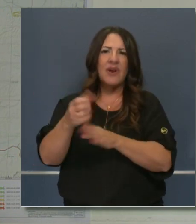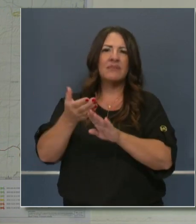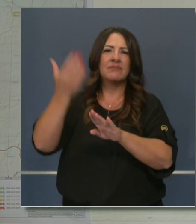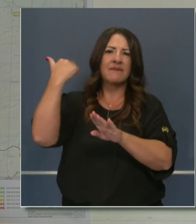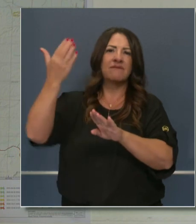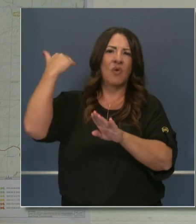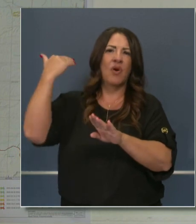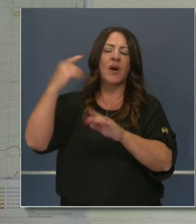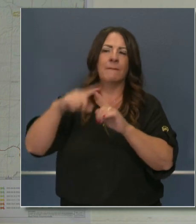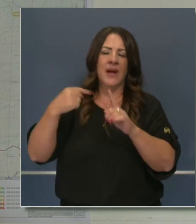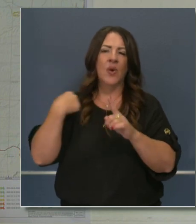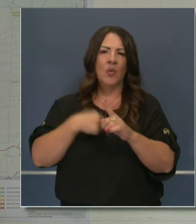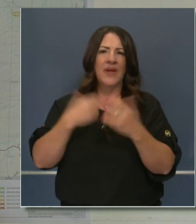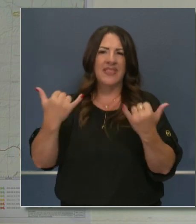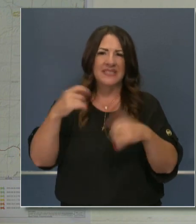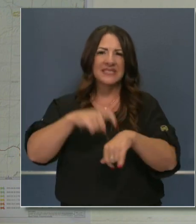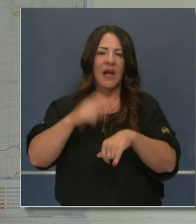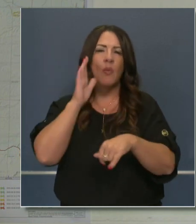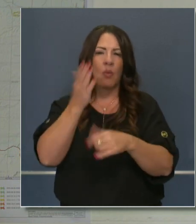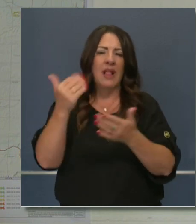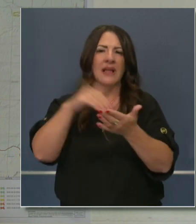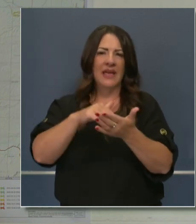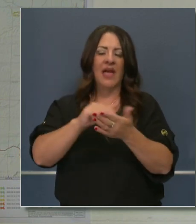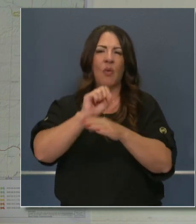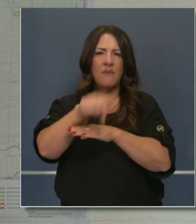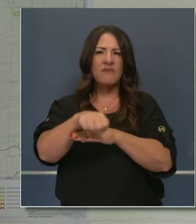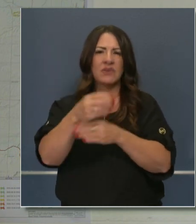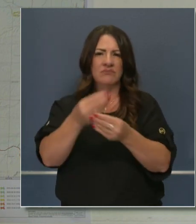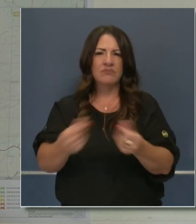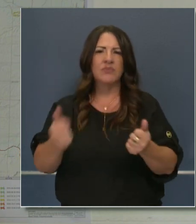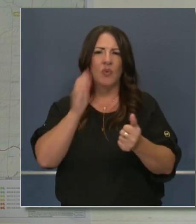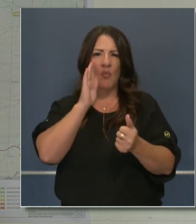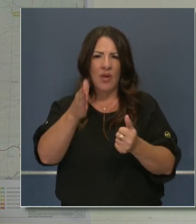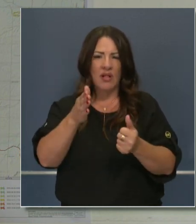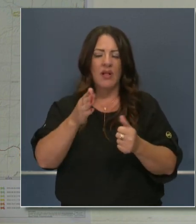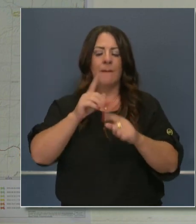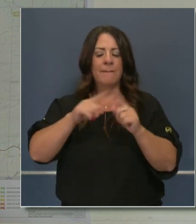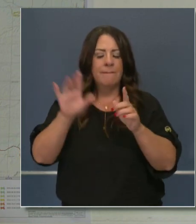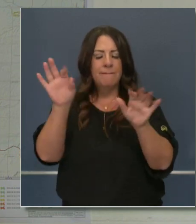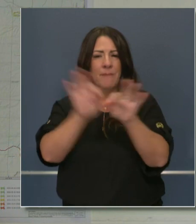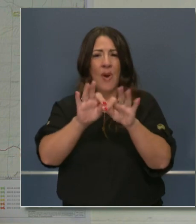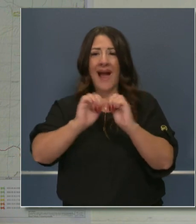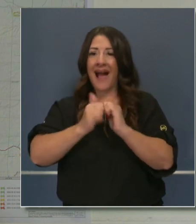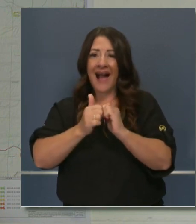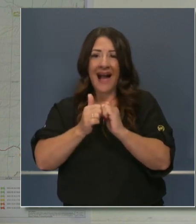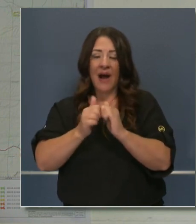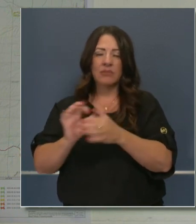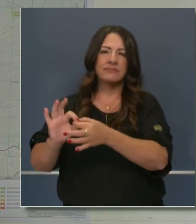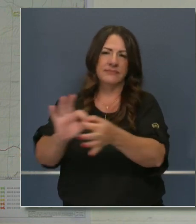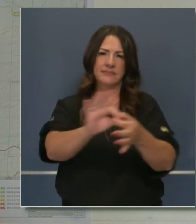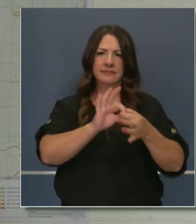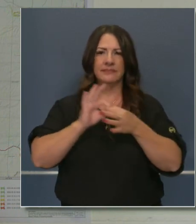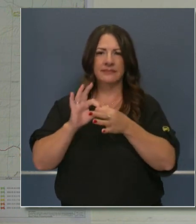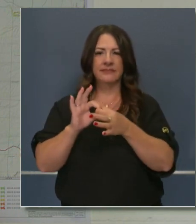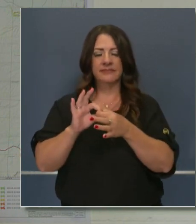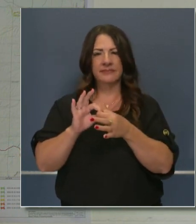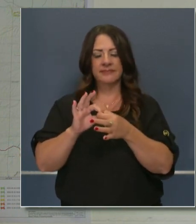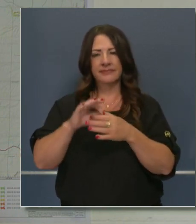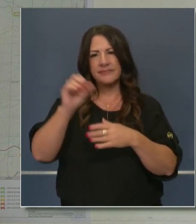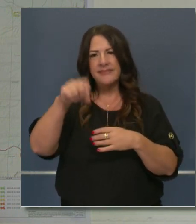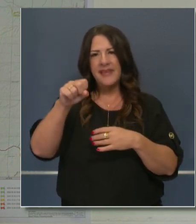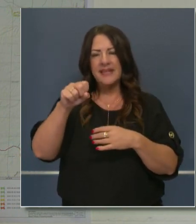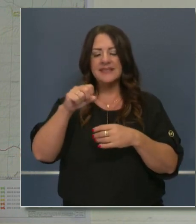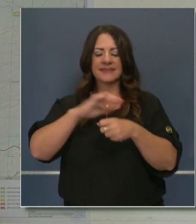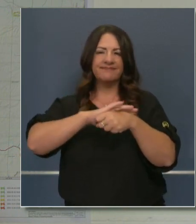again this time. It is all about working together. The COVID makes it a little bit more challenging, make